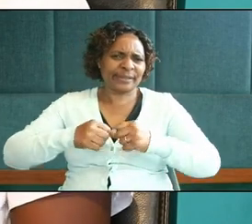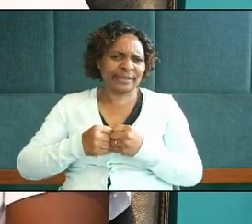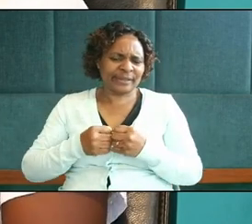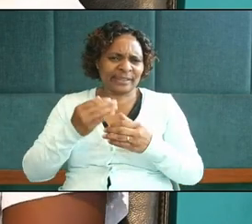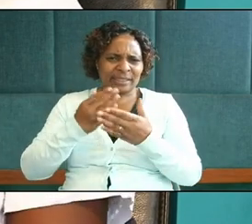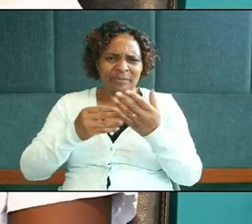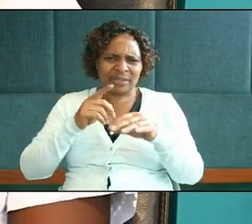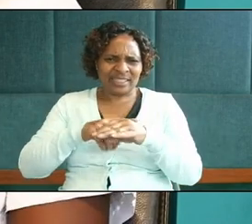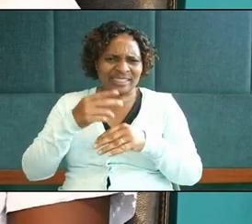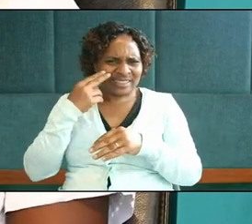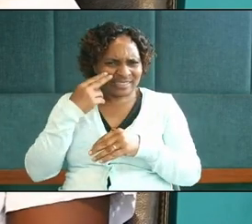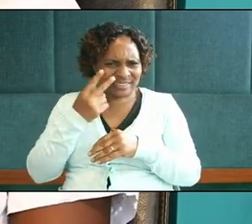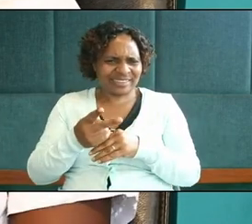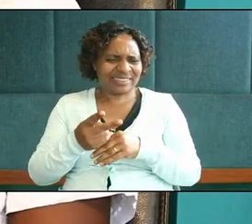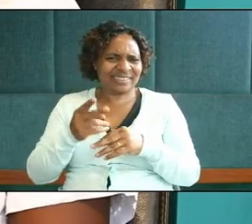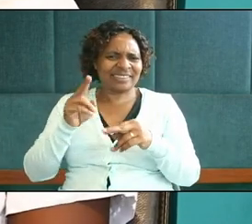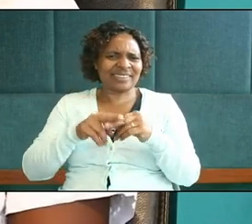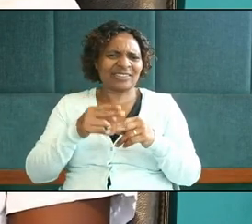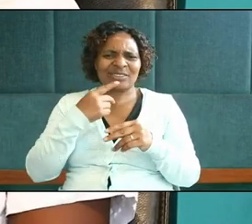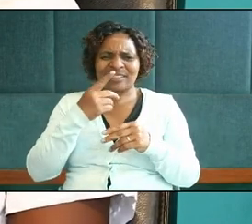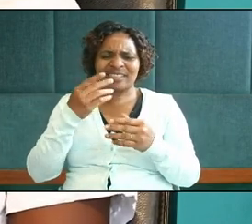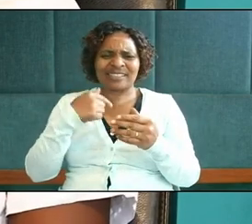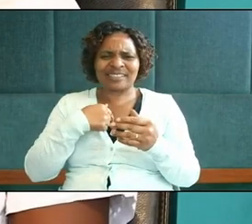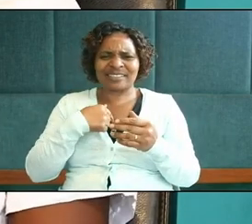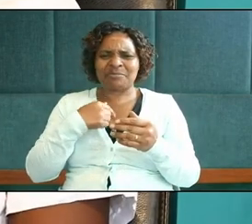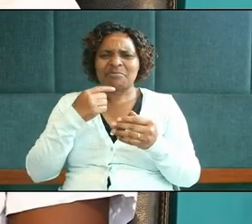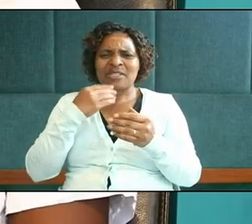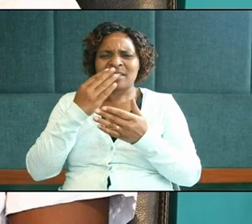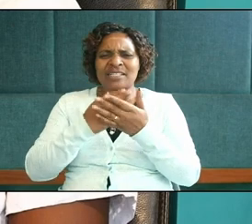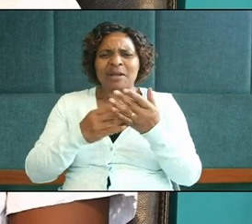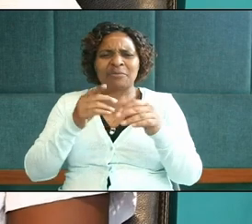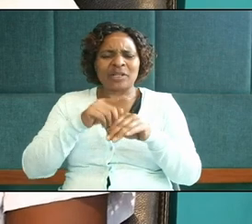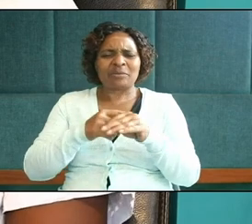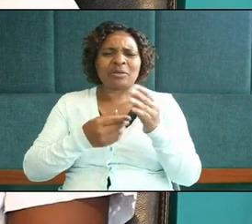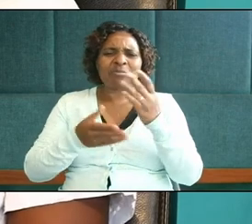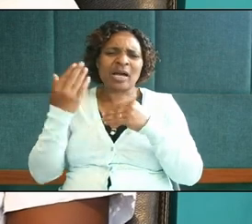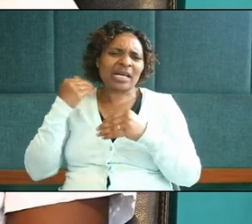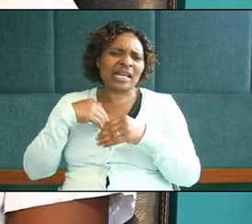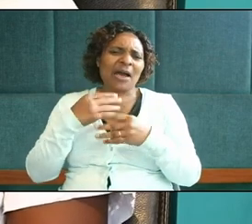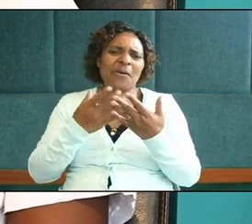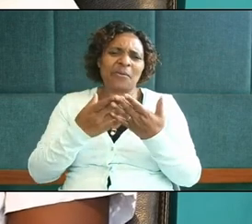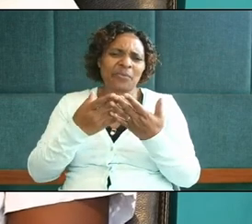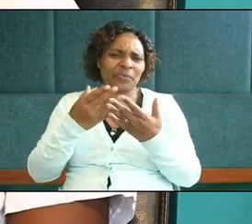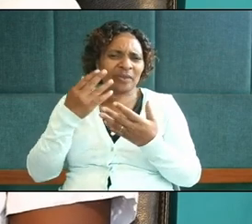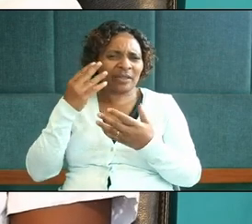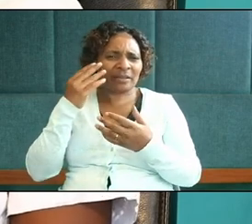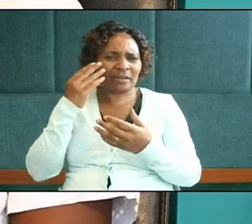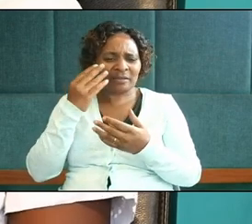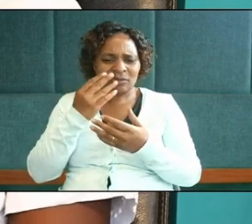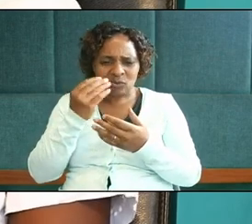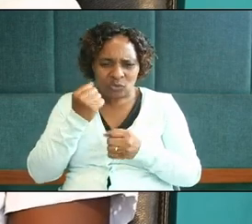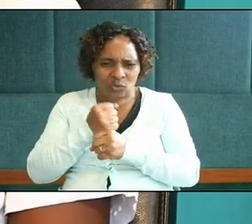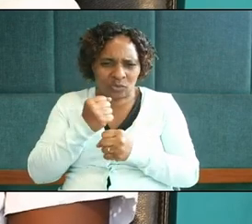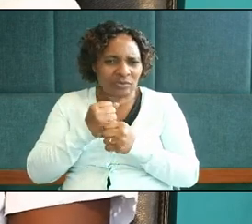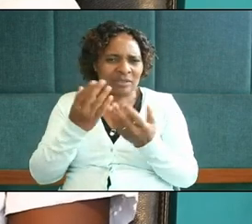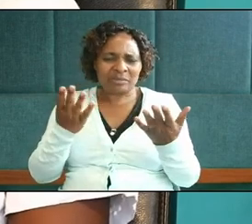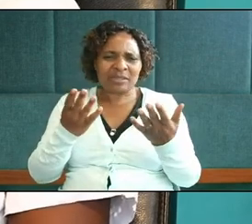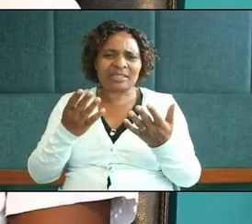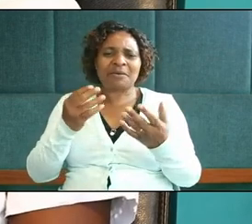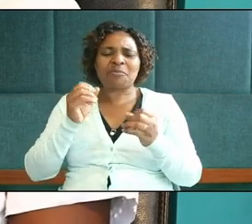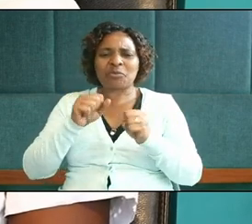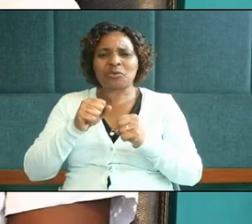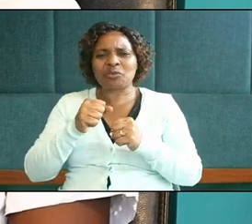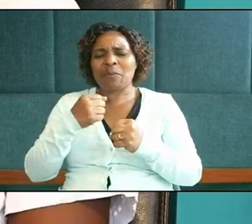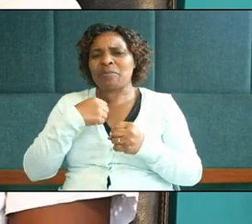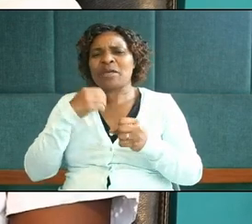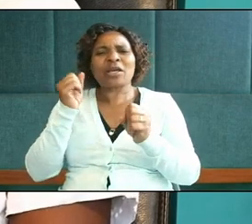mom and I'm like, by the way, mom, you said this sometimes back, now it makes sense. Mm-hmm. So even right now, she tells me something, actually do this, and I'm like, mom, I can't,